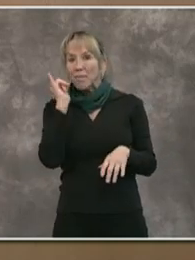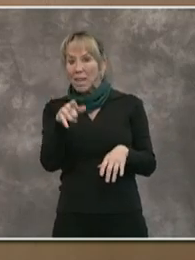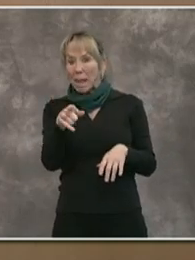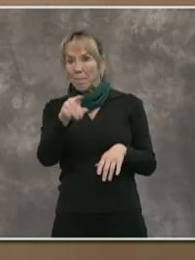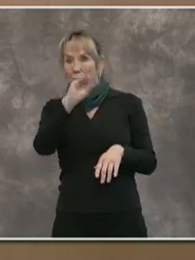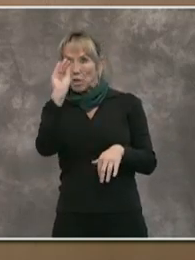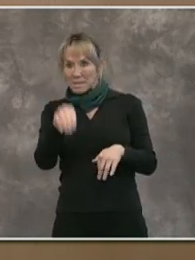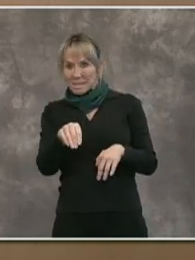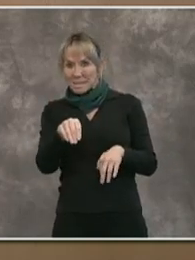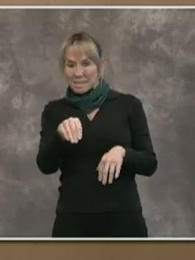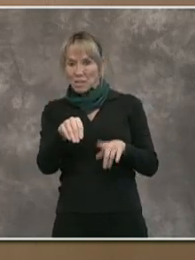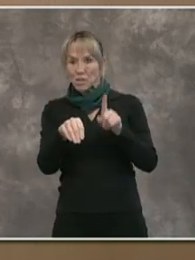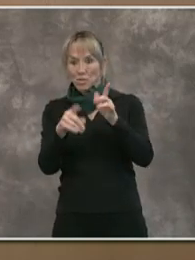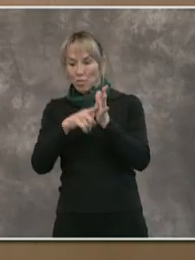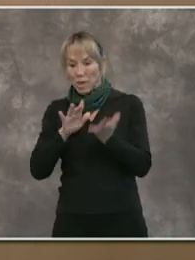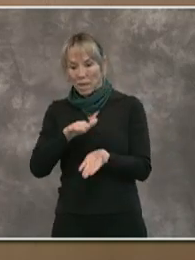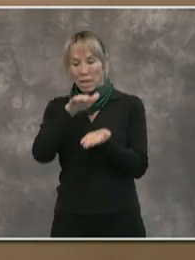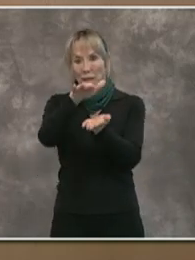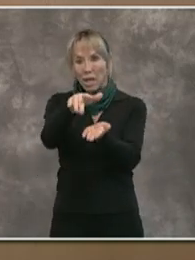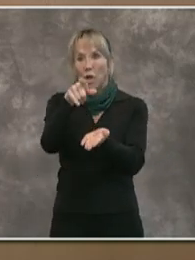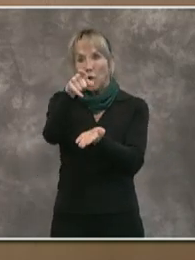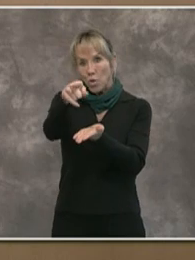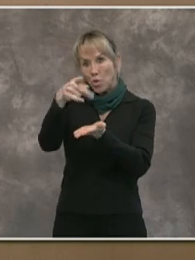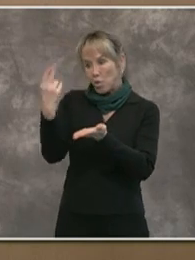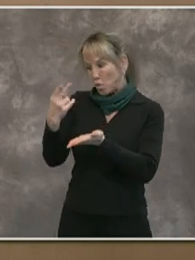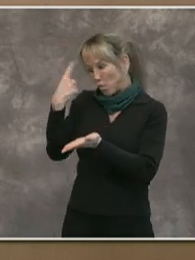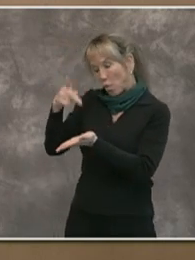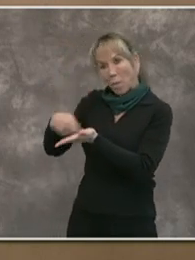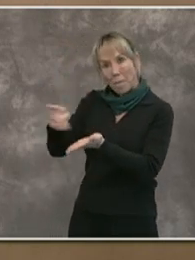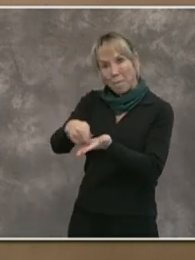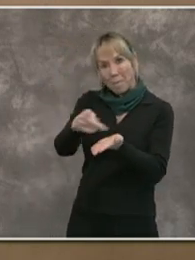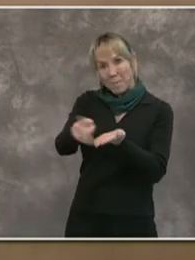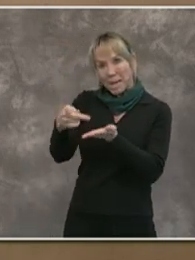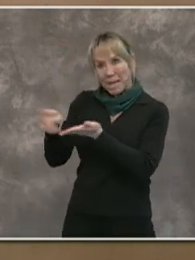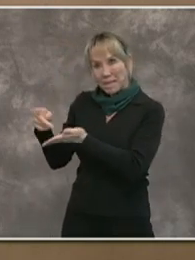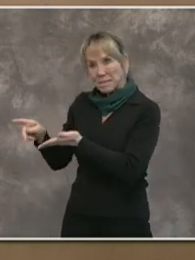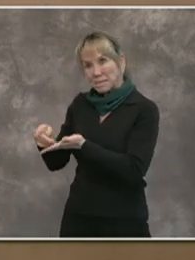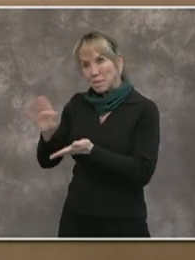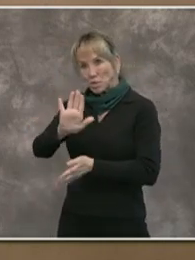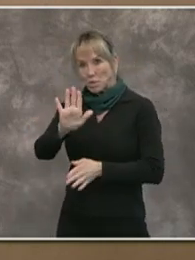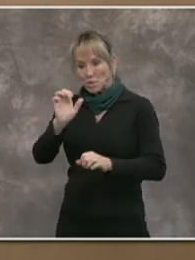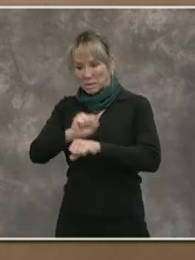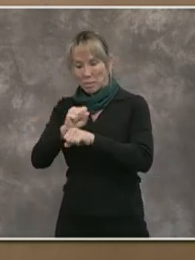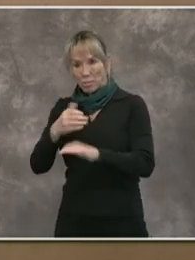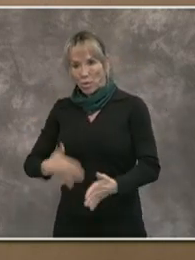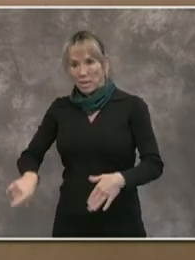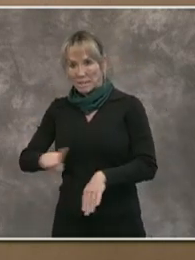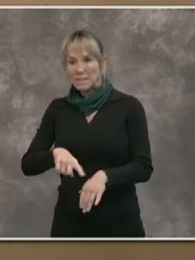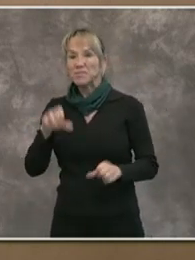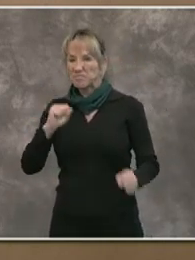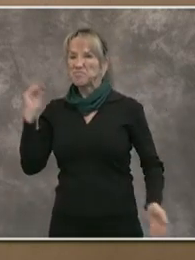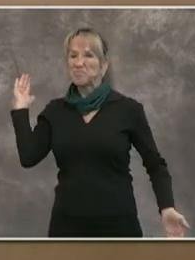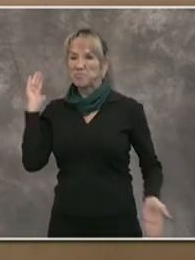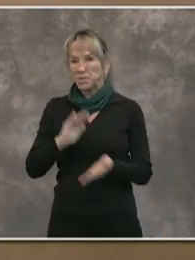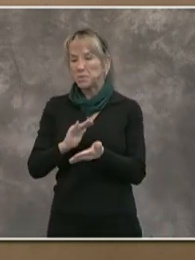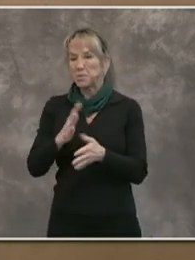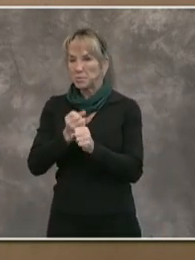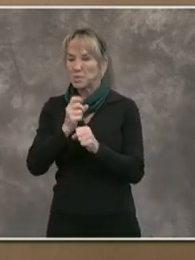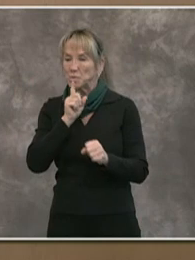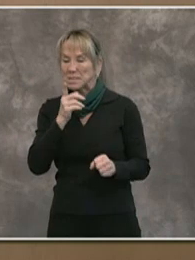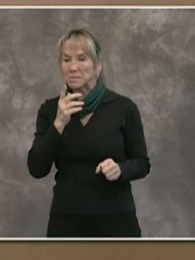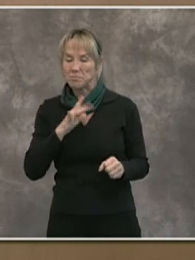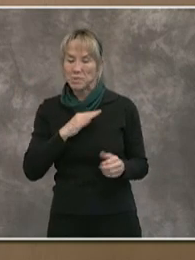used on payroll to keep people working. How do I access Paycheck